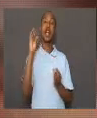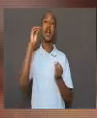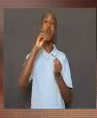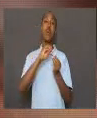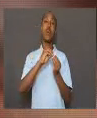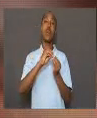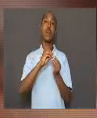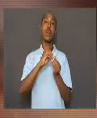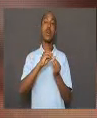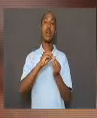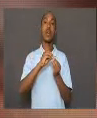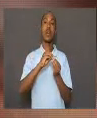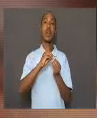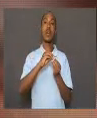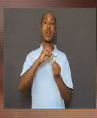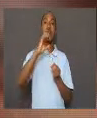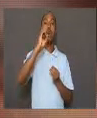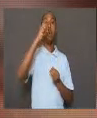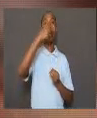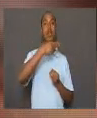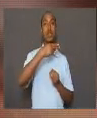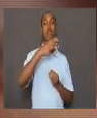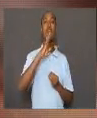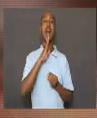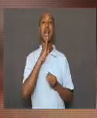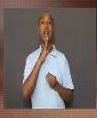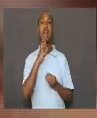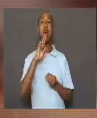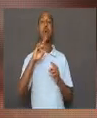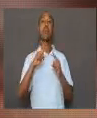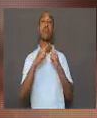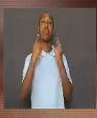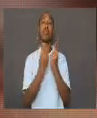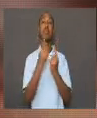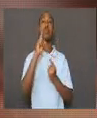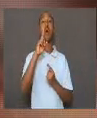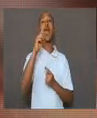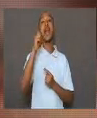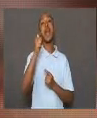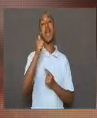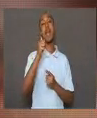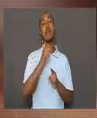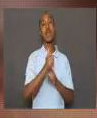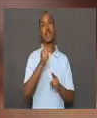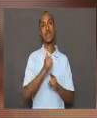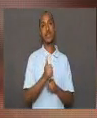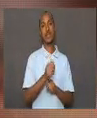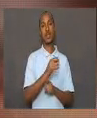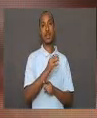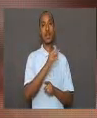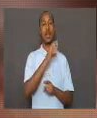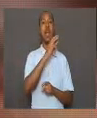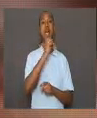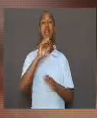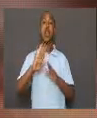include hydroxides of alkali or group 1A metals and